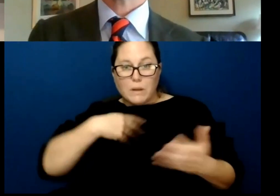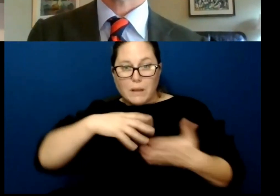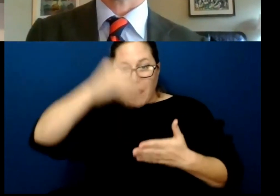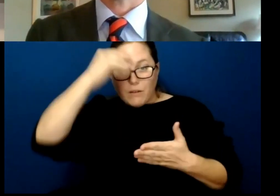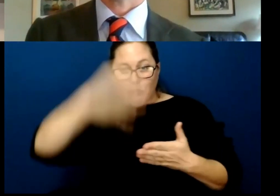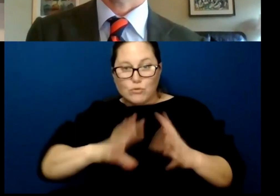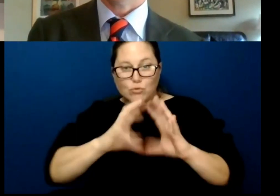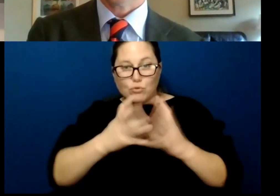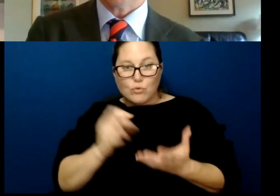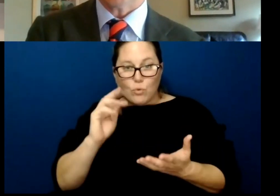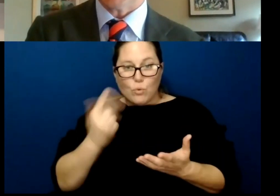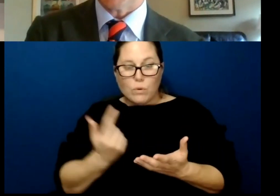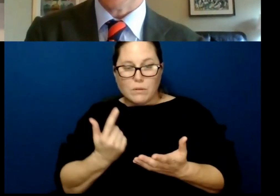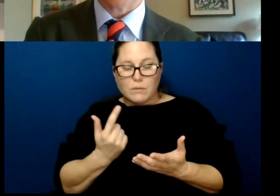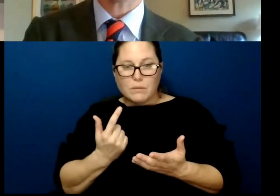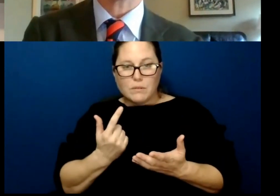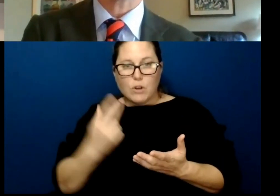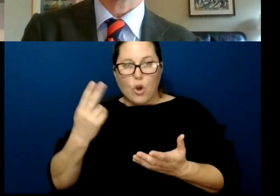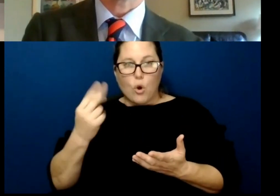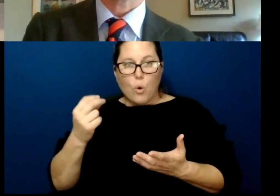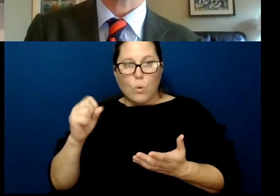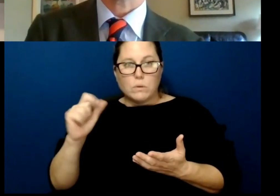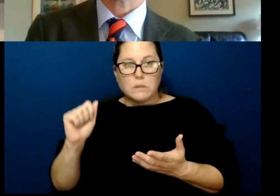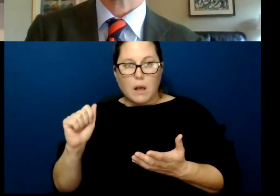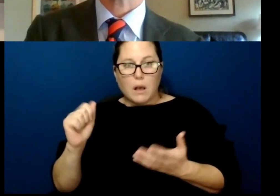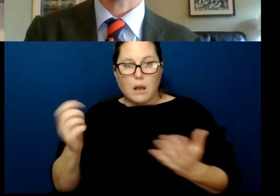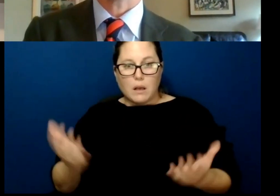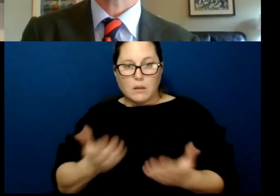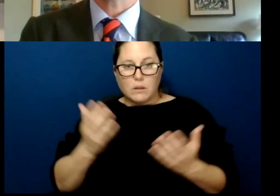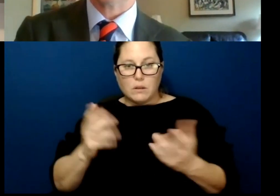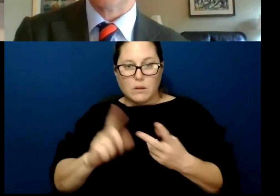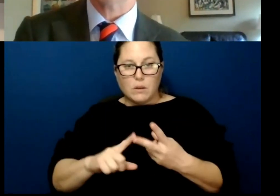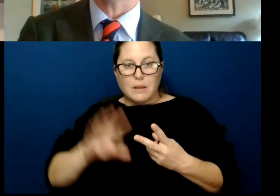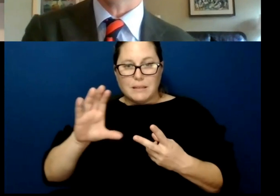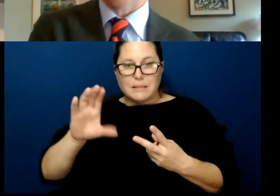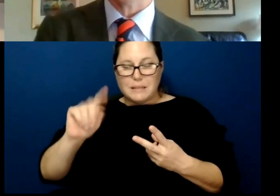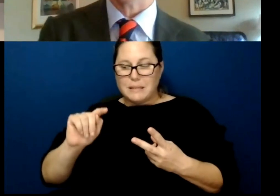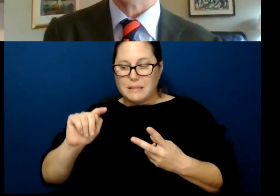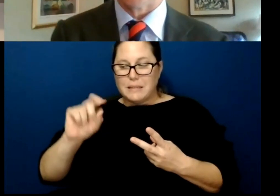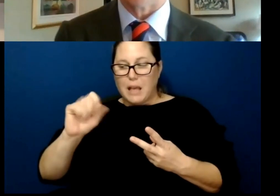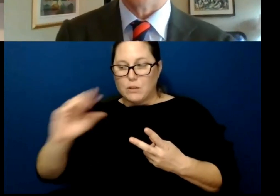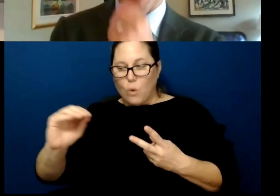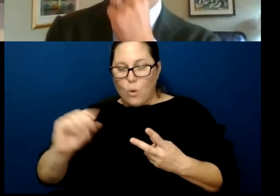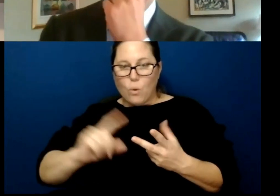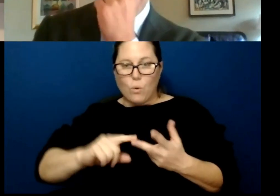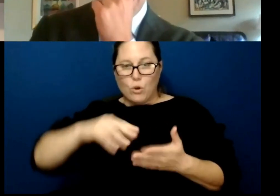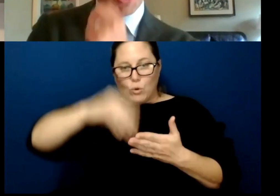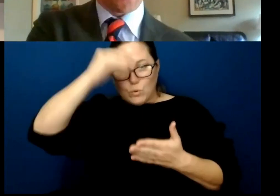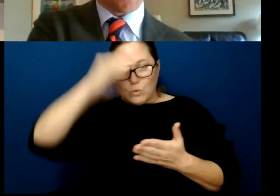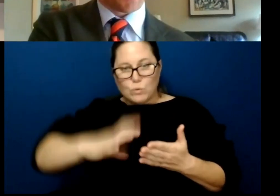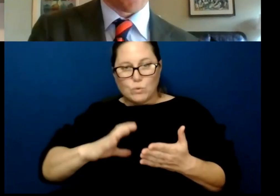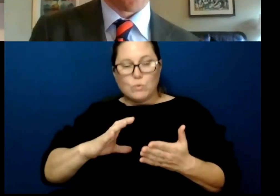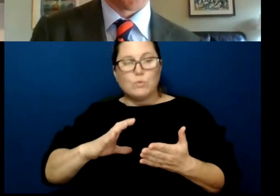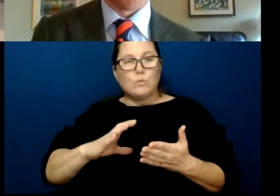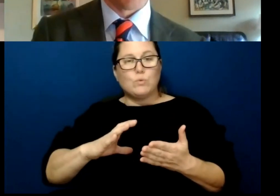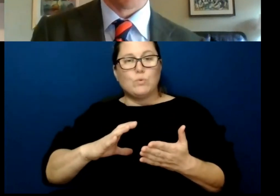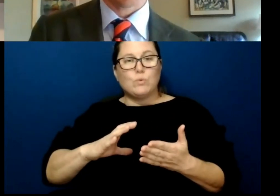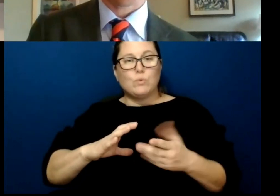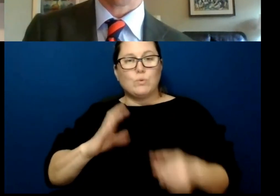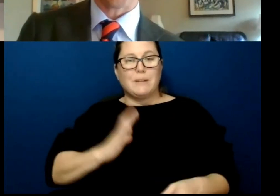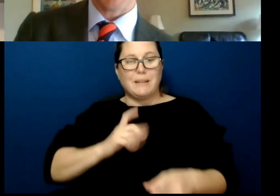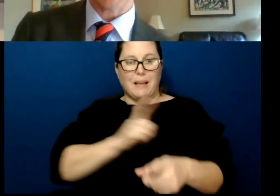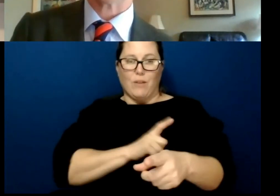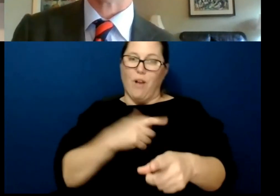Is HOSA in the building? Any other CTSO, student council? Tell us in the chat. There, I told you there's a lot of